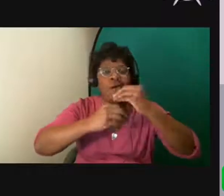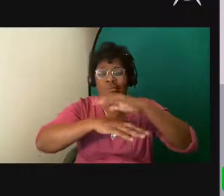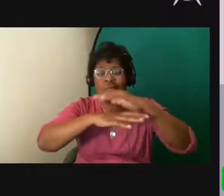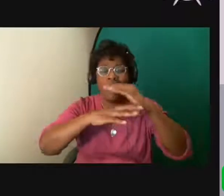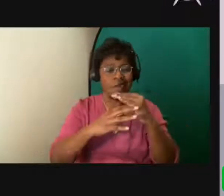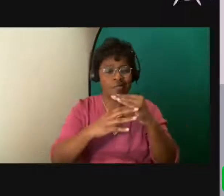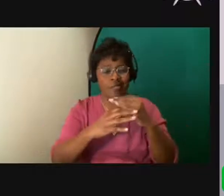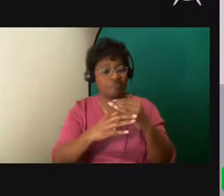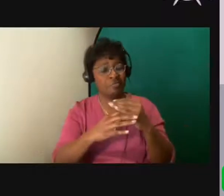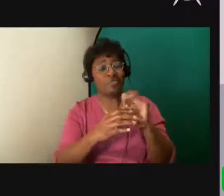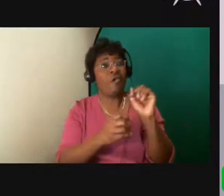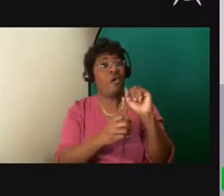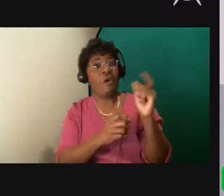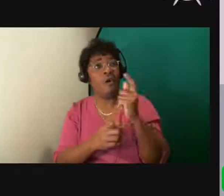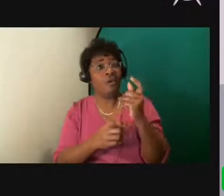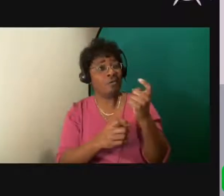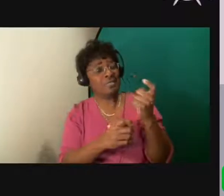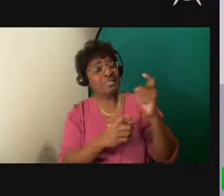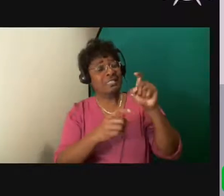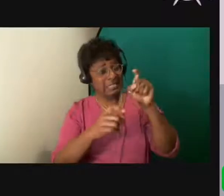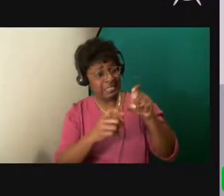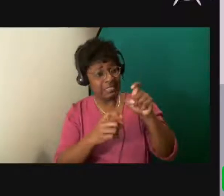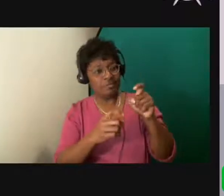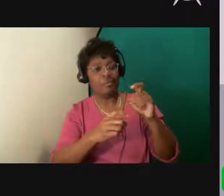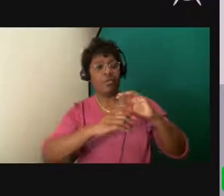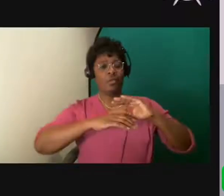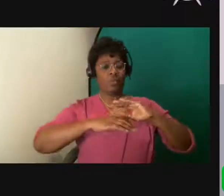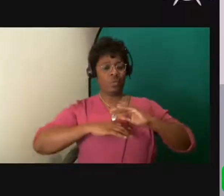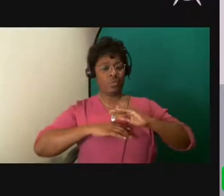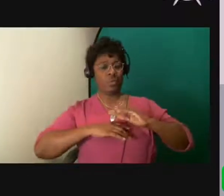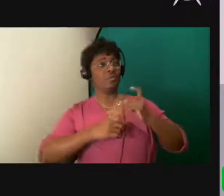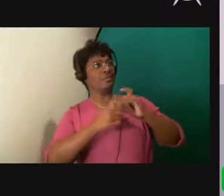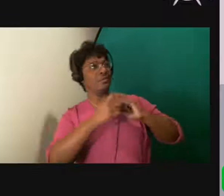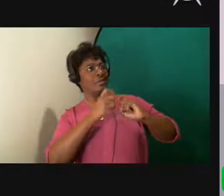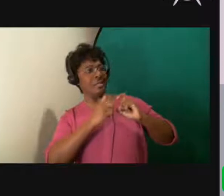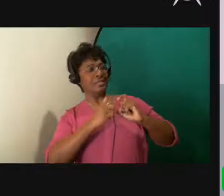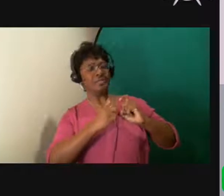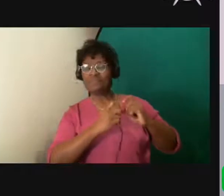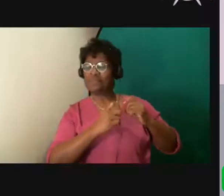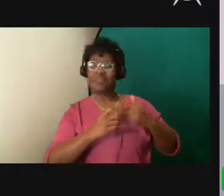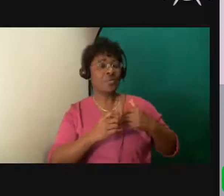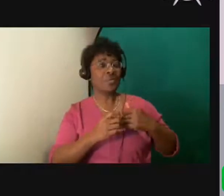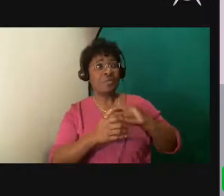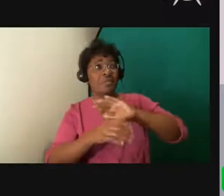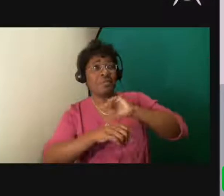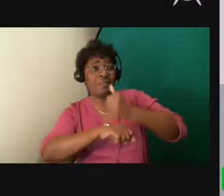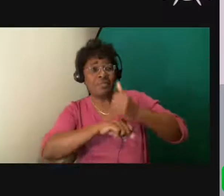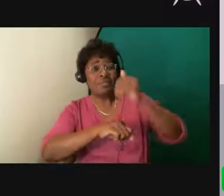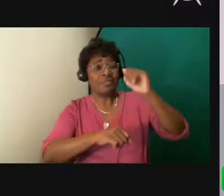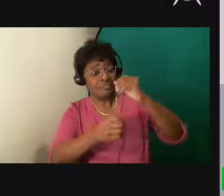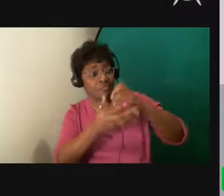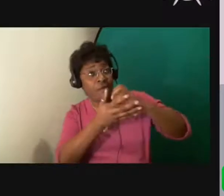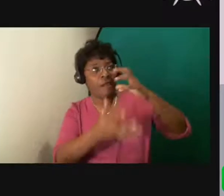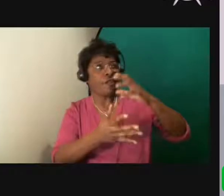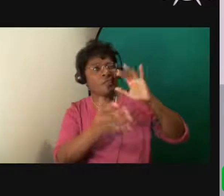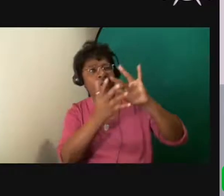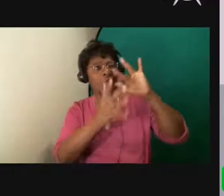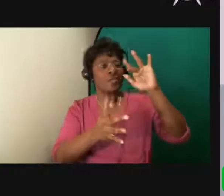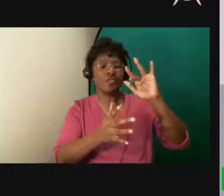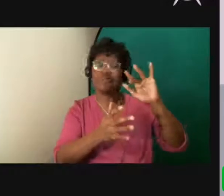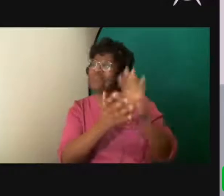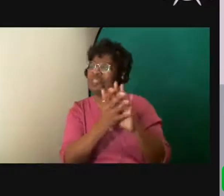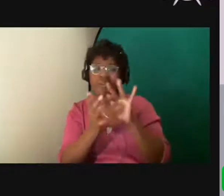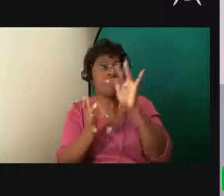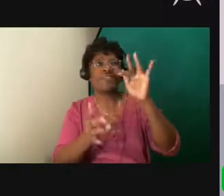supplied all our needs according to his riches and glory through Christ Jesus. We come to give God some praise this morning, hallelujah,